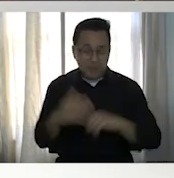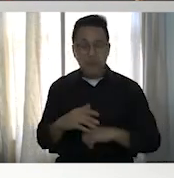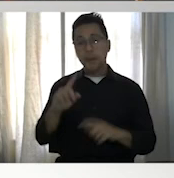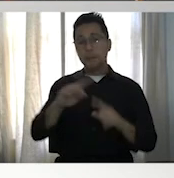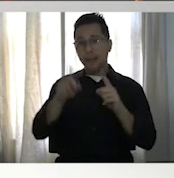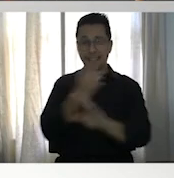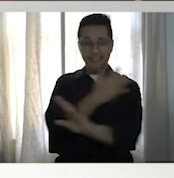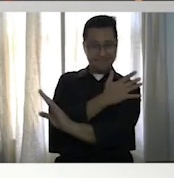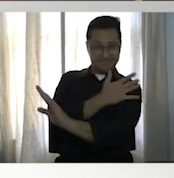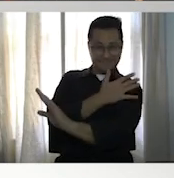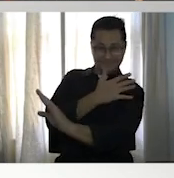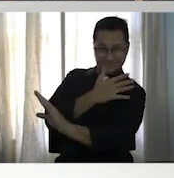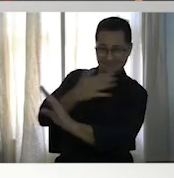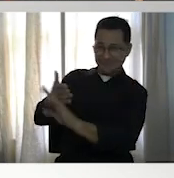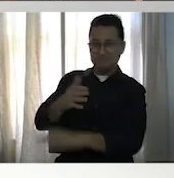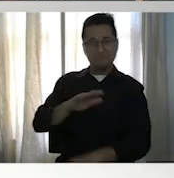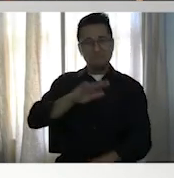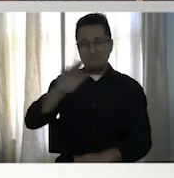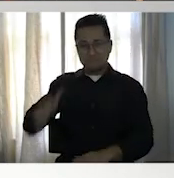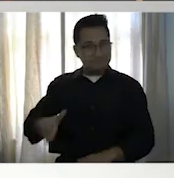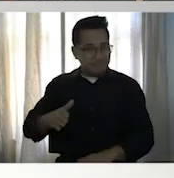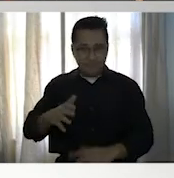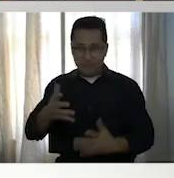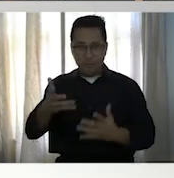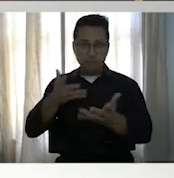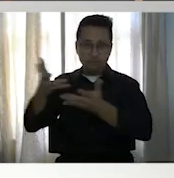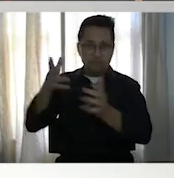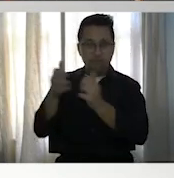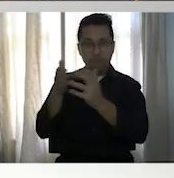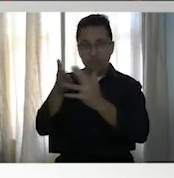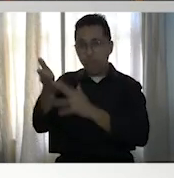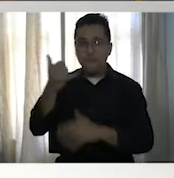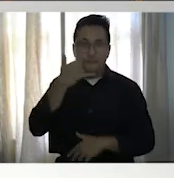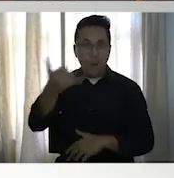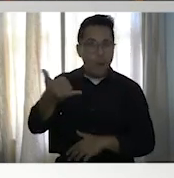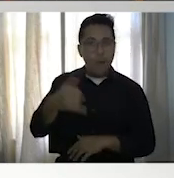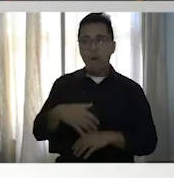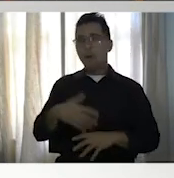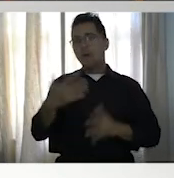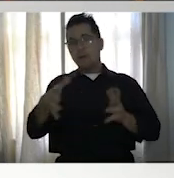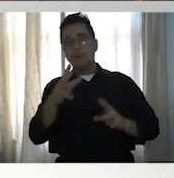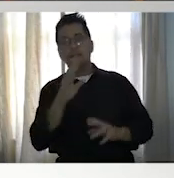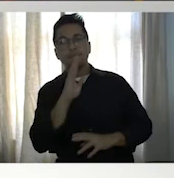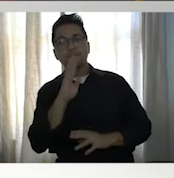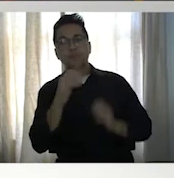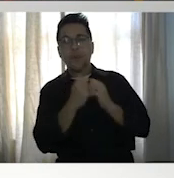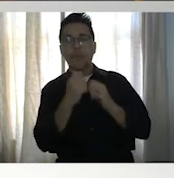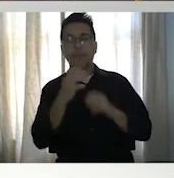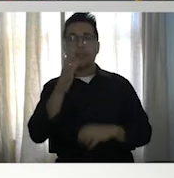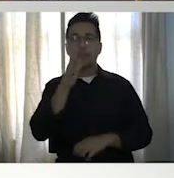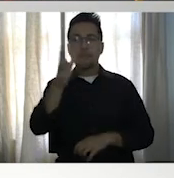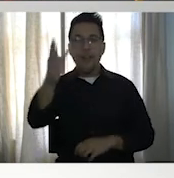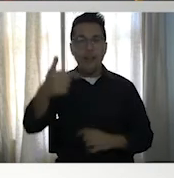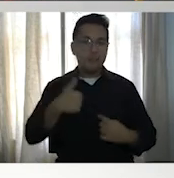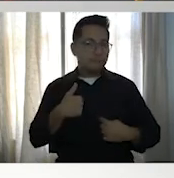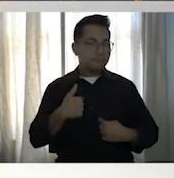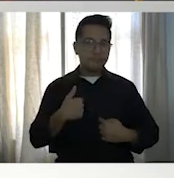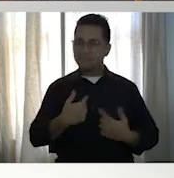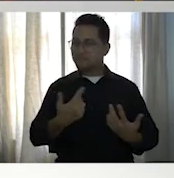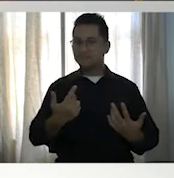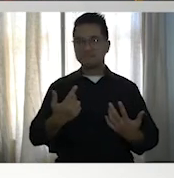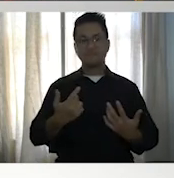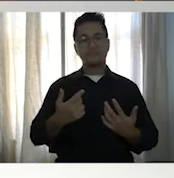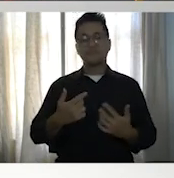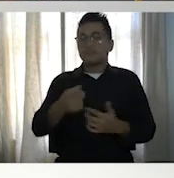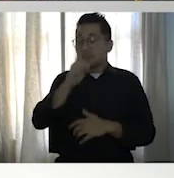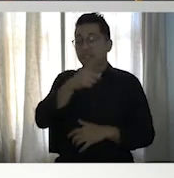the years, never wanted to talk on the phone, never wanted to talk to Granny and tell her anything about what was going on. So this